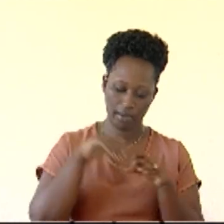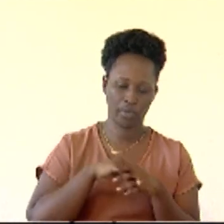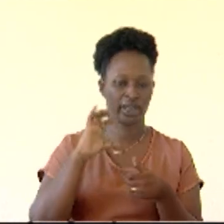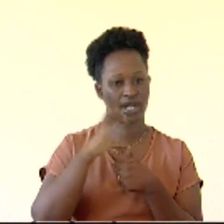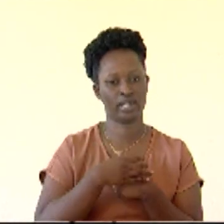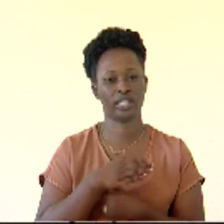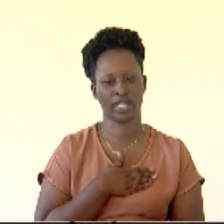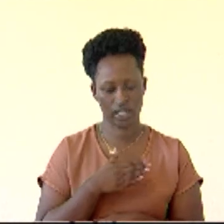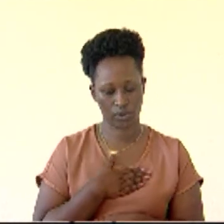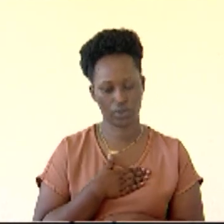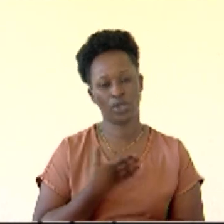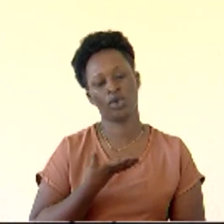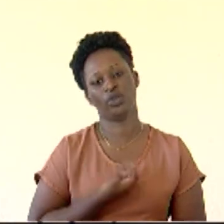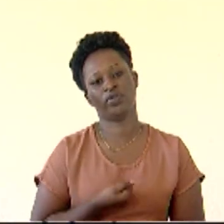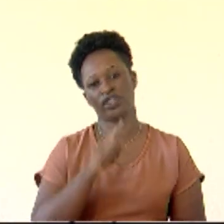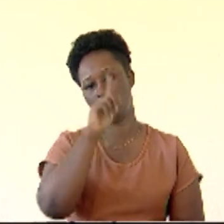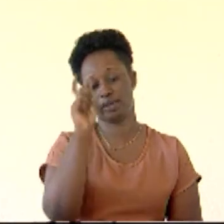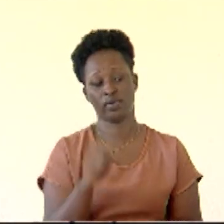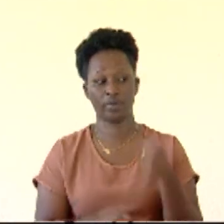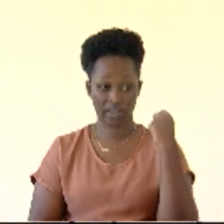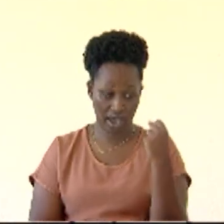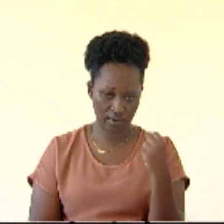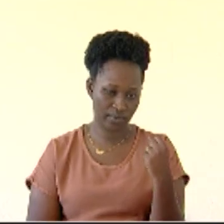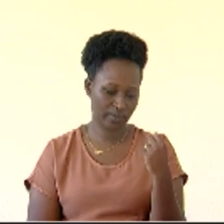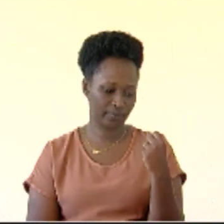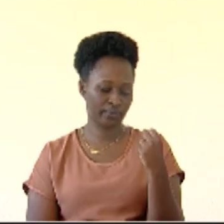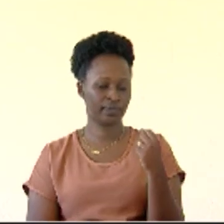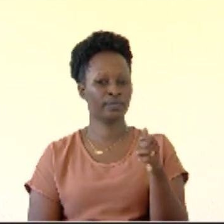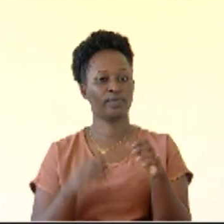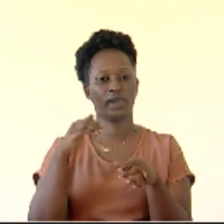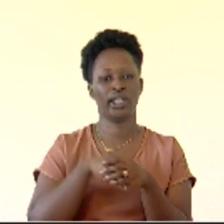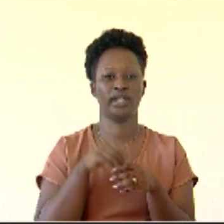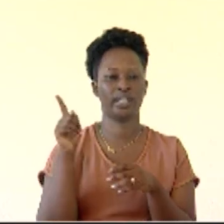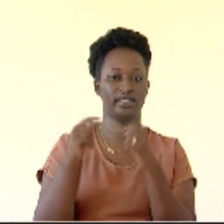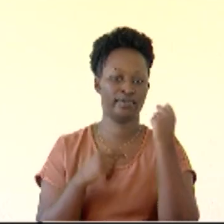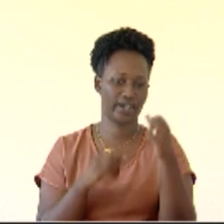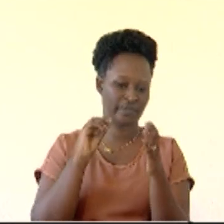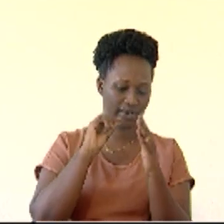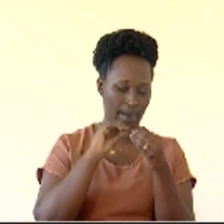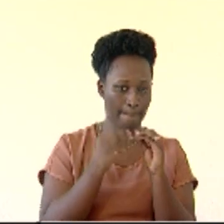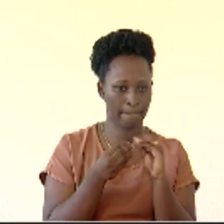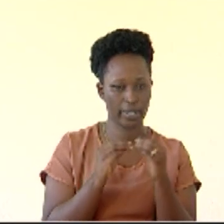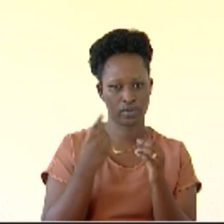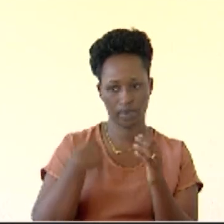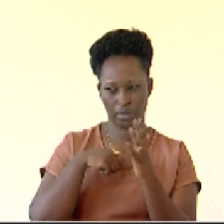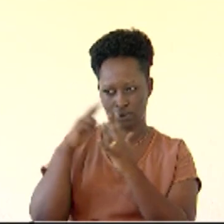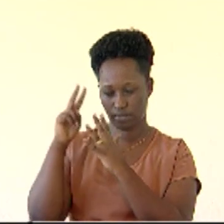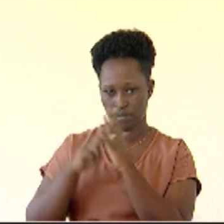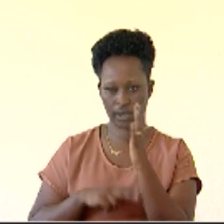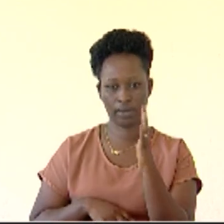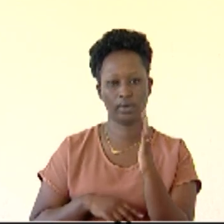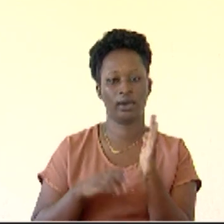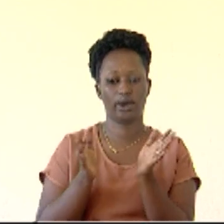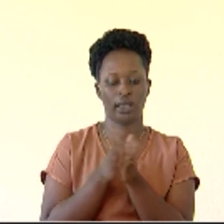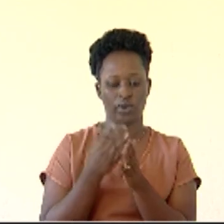we have almost like 5 numbers. In these 5 numbers, you have to go through these 5 numbers, and I know we are going to be